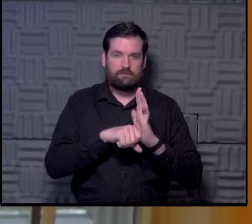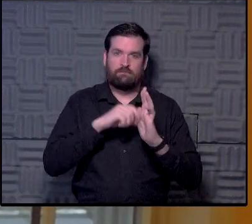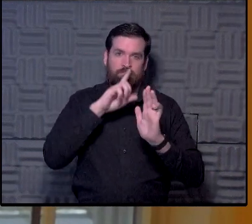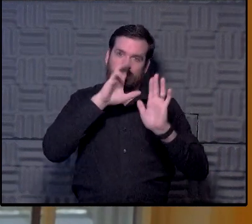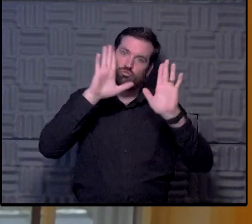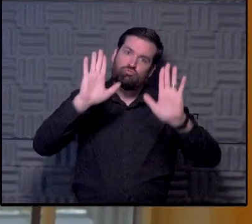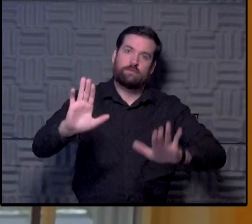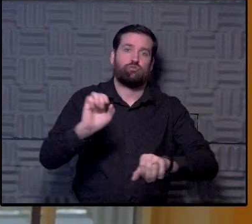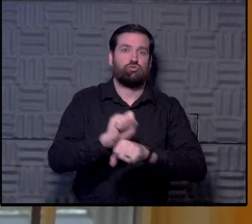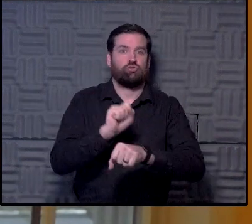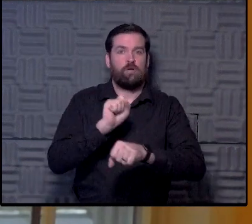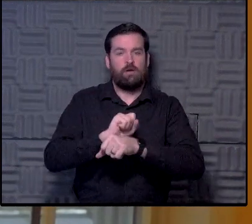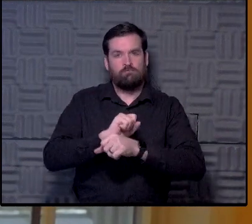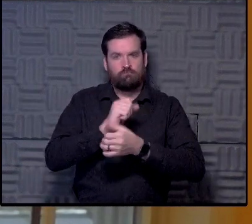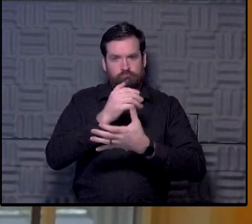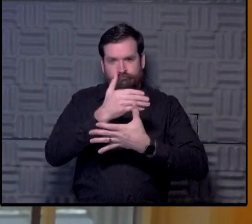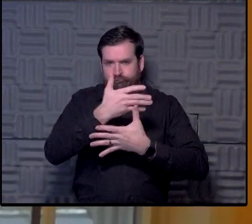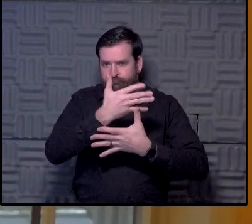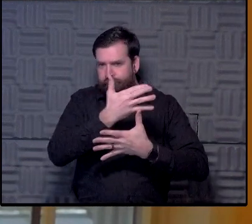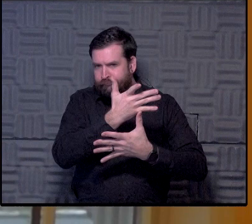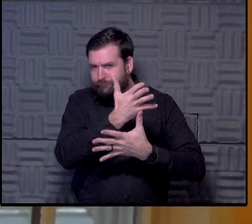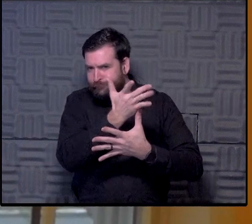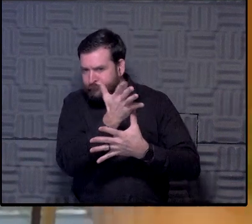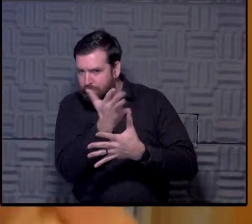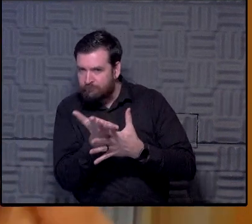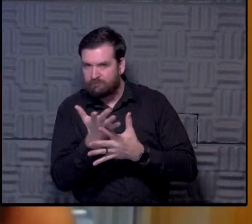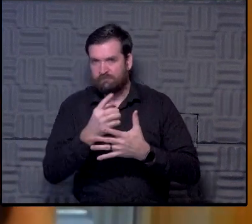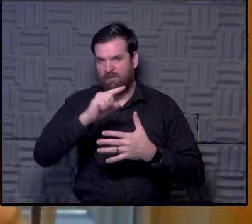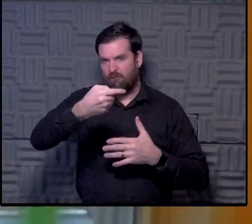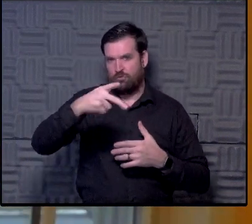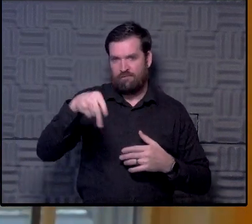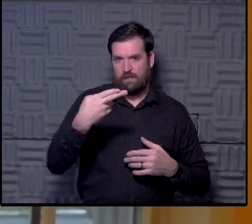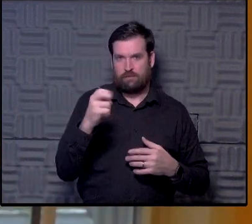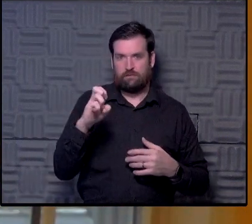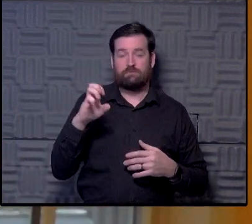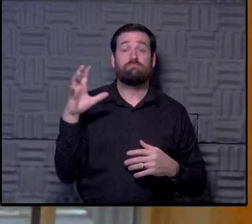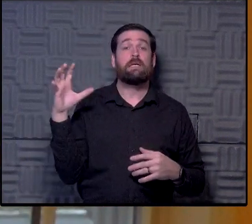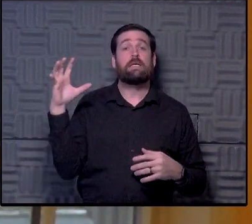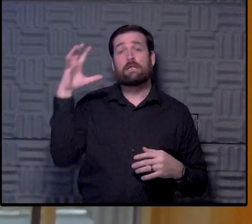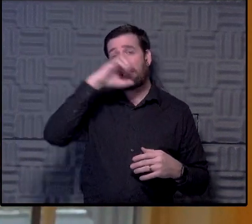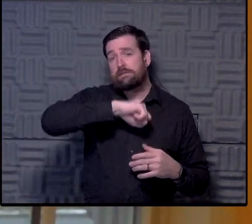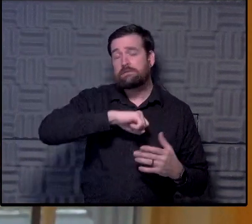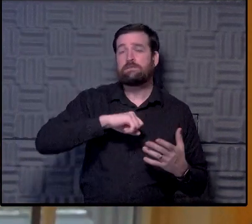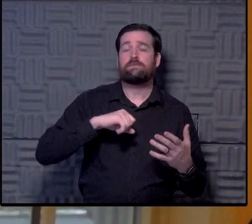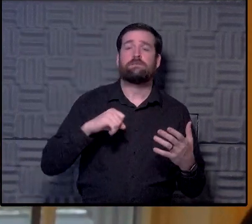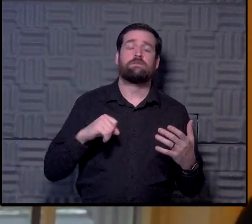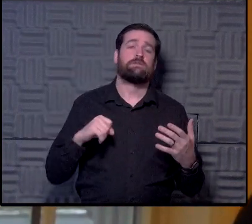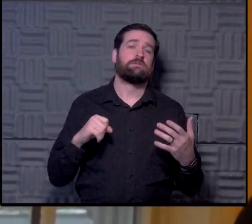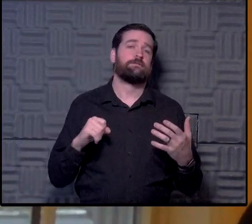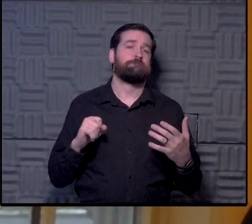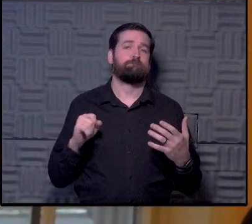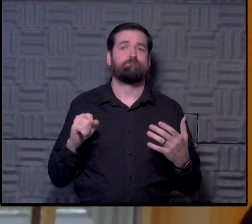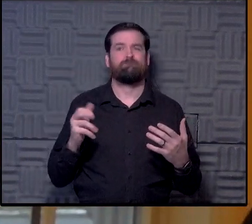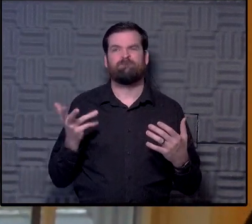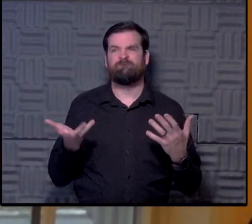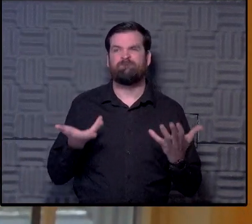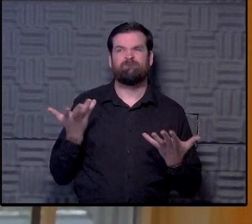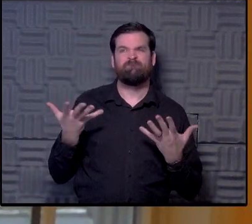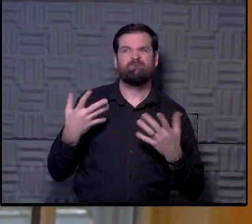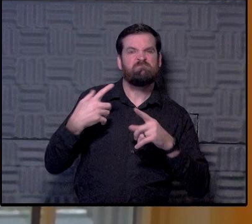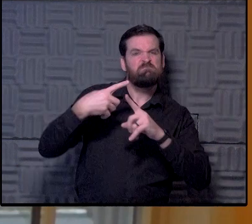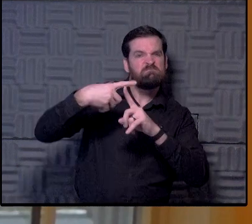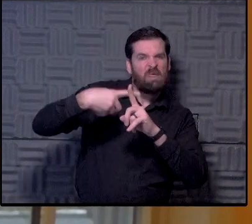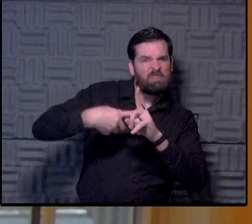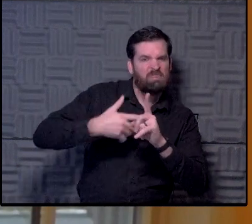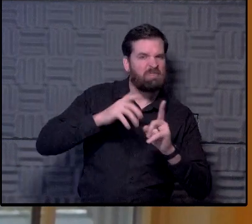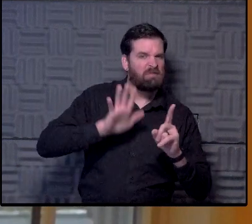job of getting through that first phase. I'll throw out a guess. I think maybe a month,